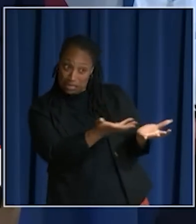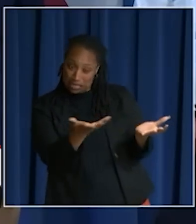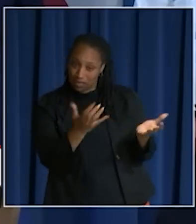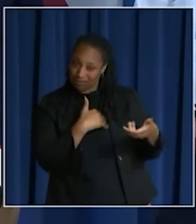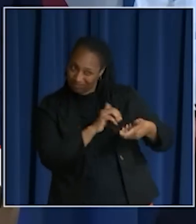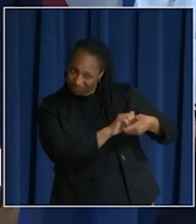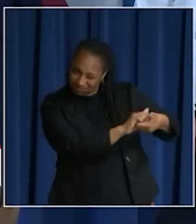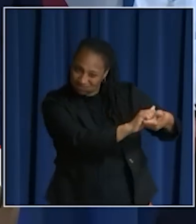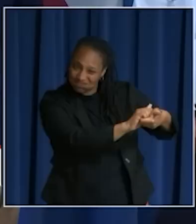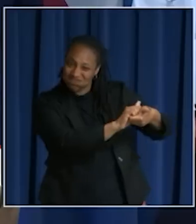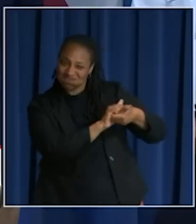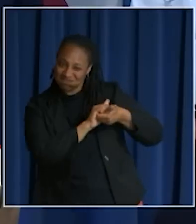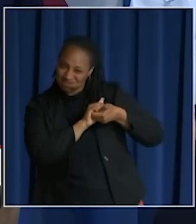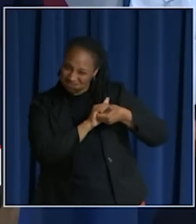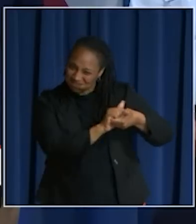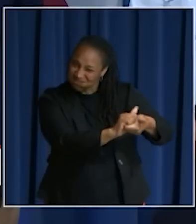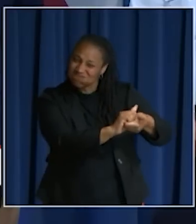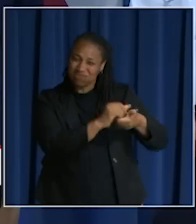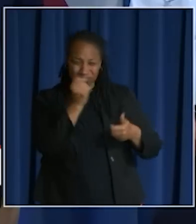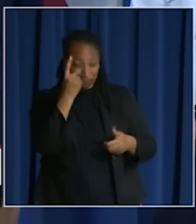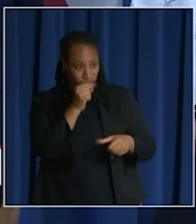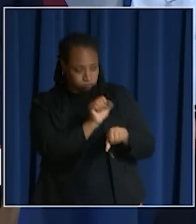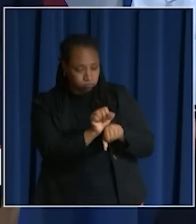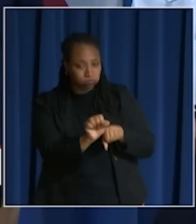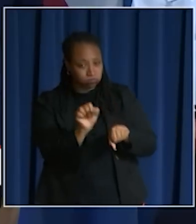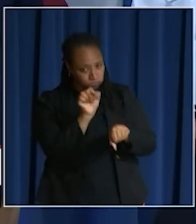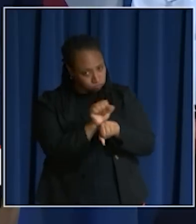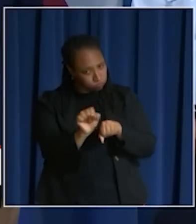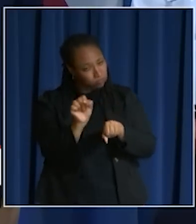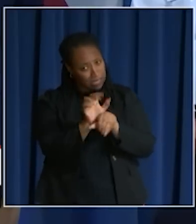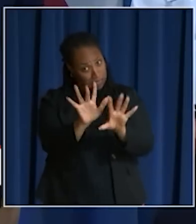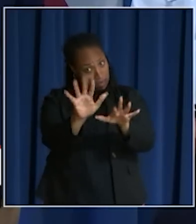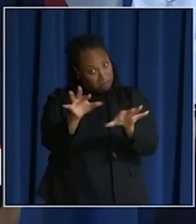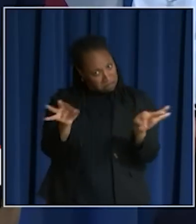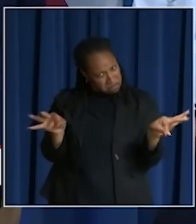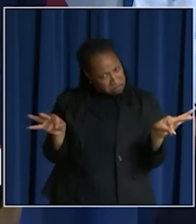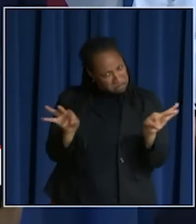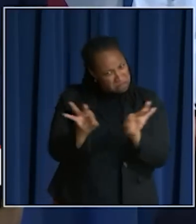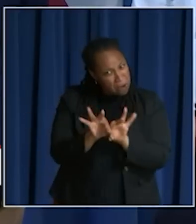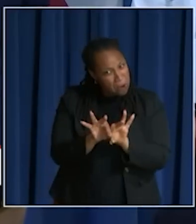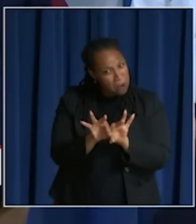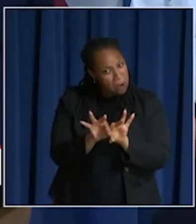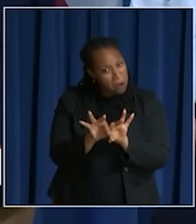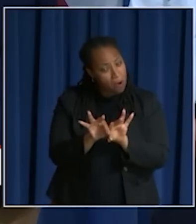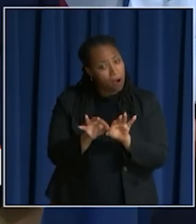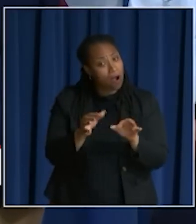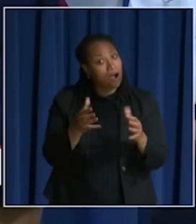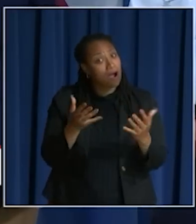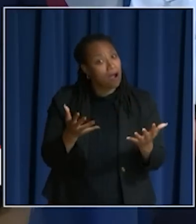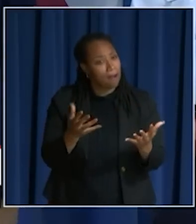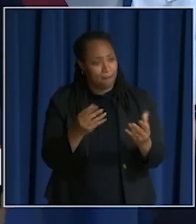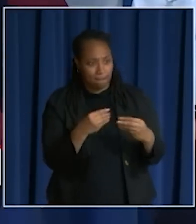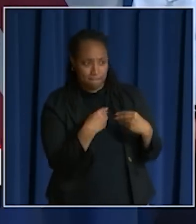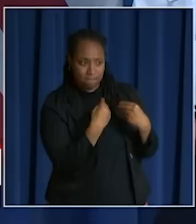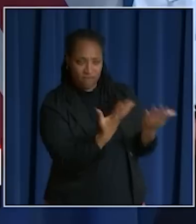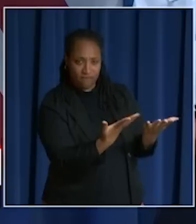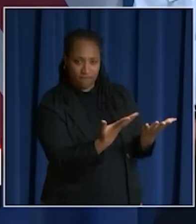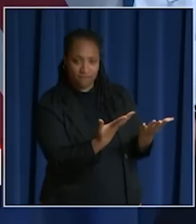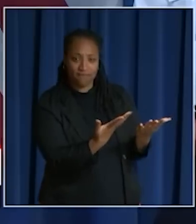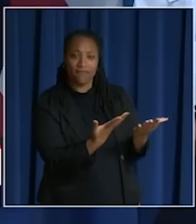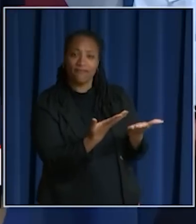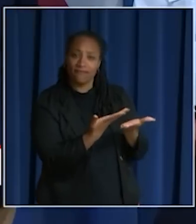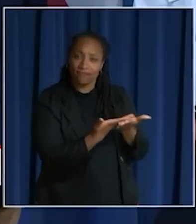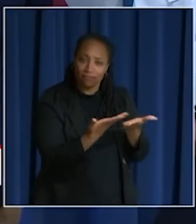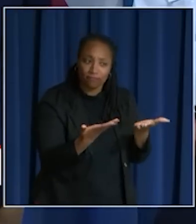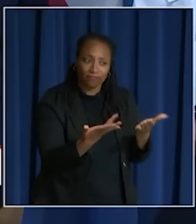we work collaboratively with our federal partners, but we offer up areas across our city where we can work with them in areas where we